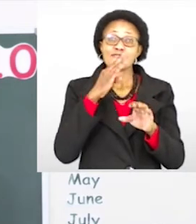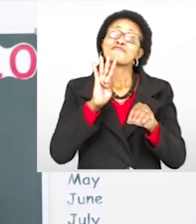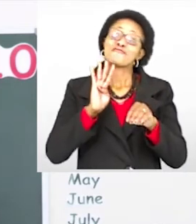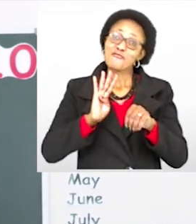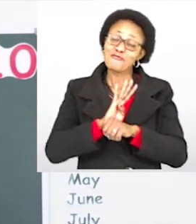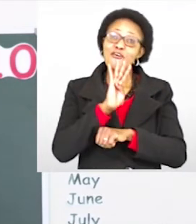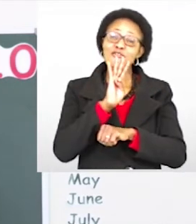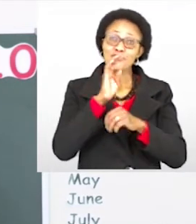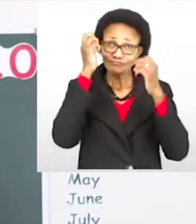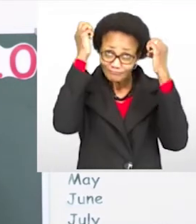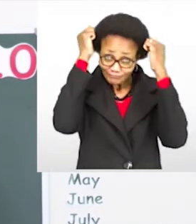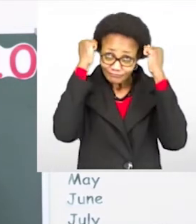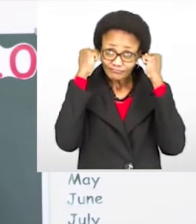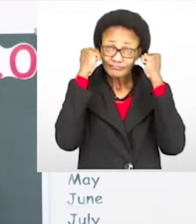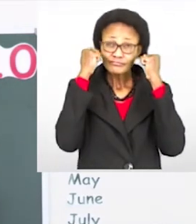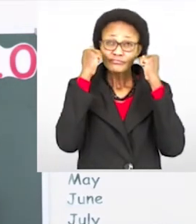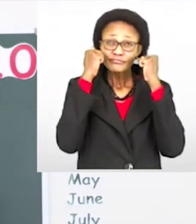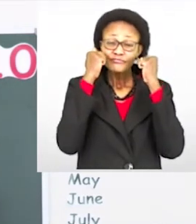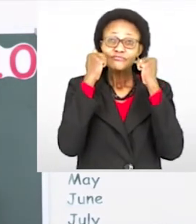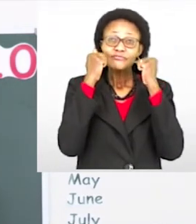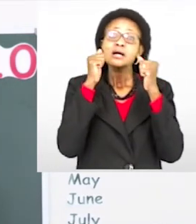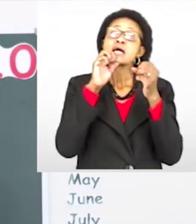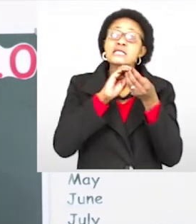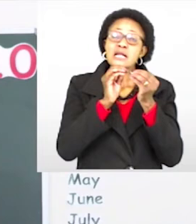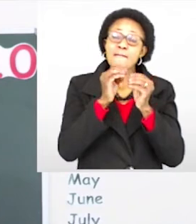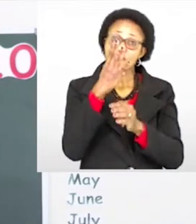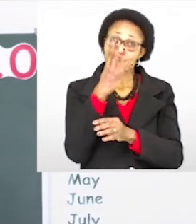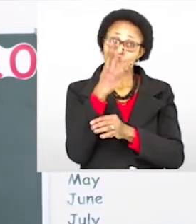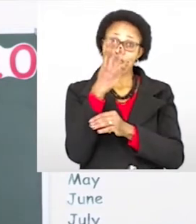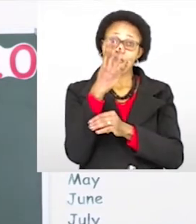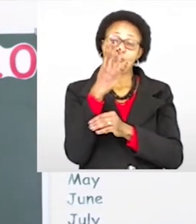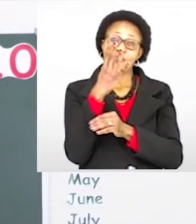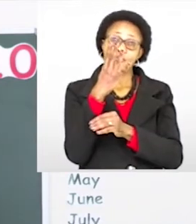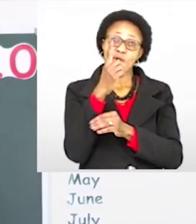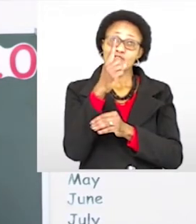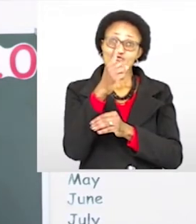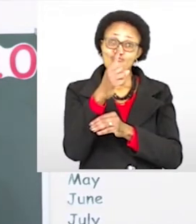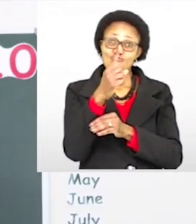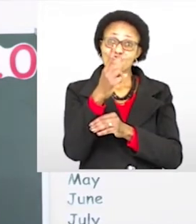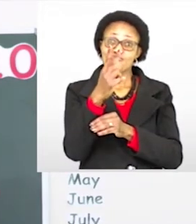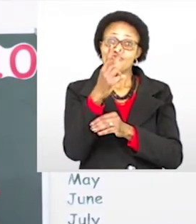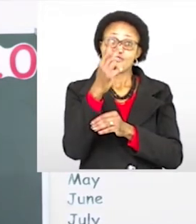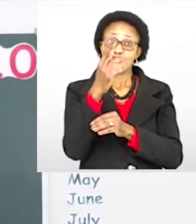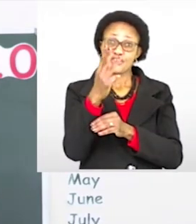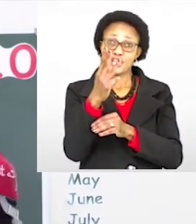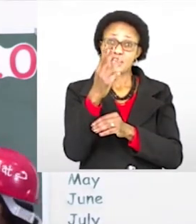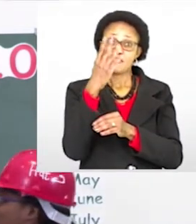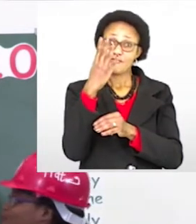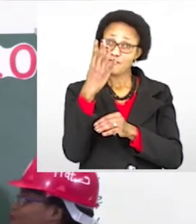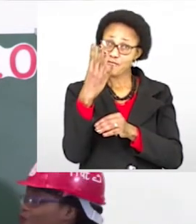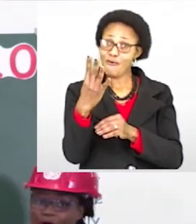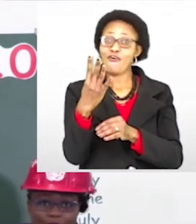one. Fourth one is number 4. So we have 1, 2,